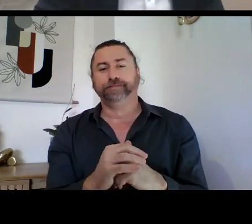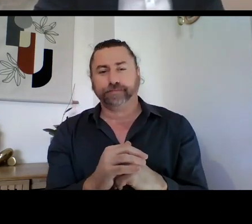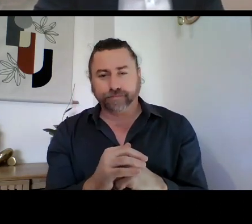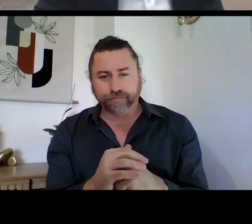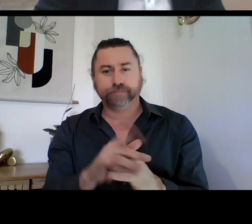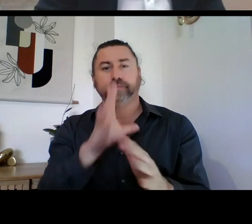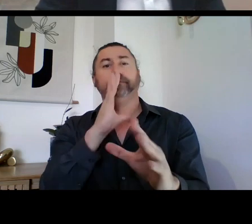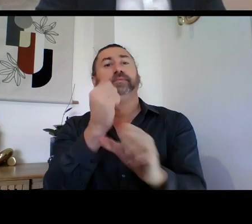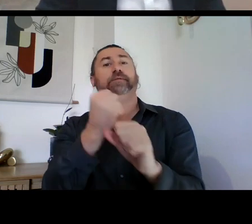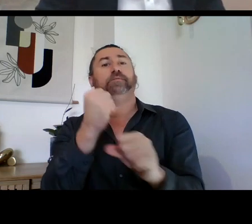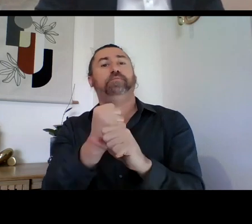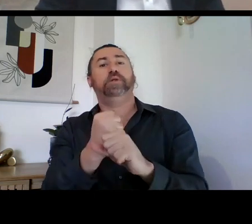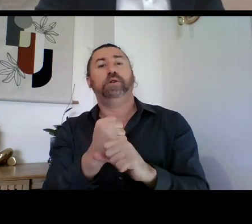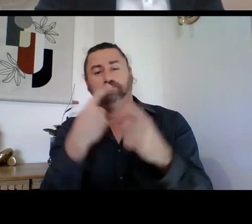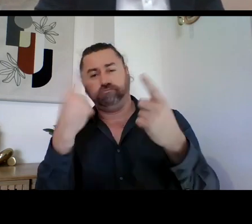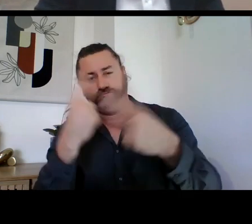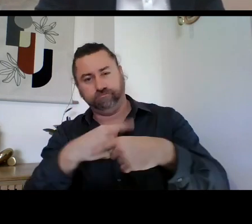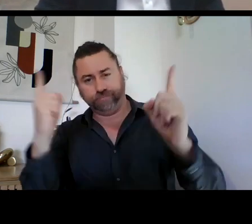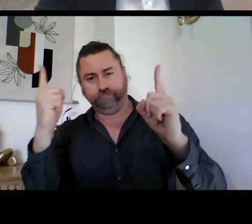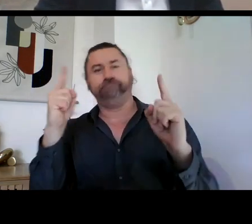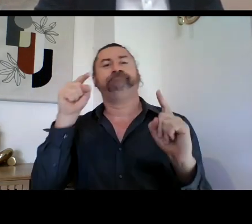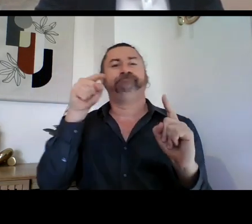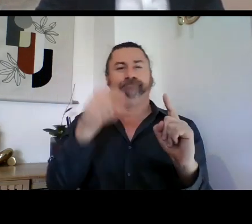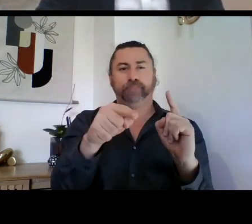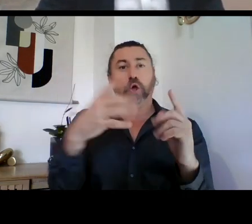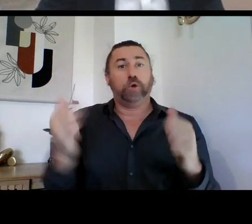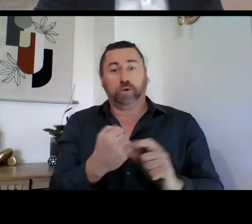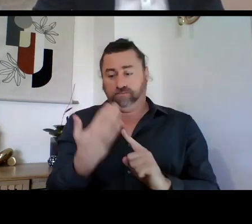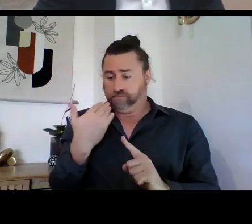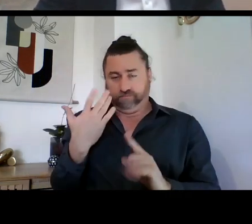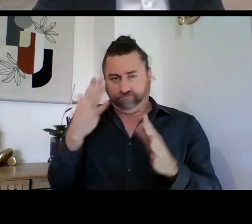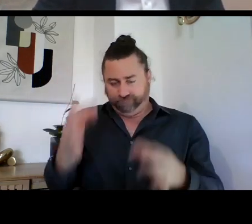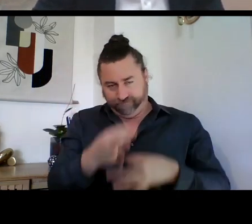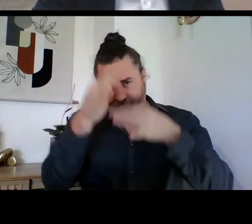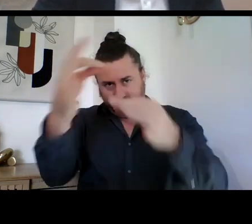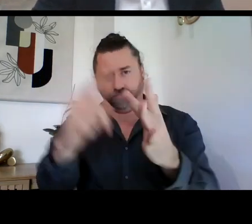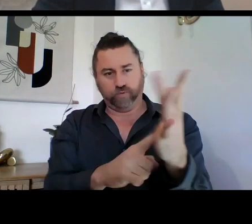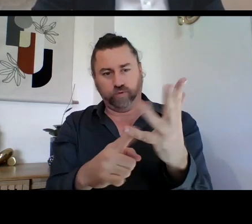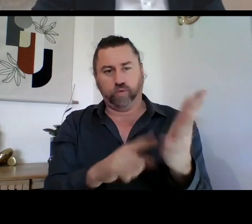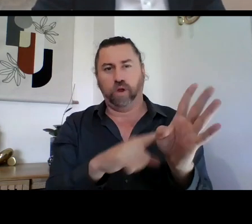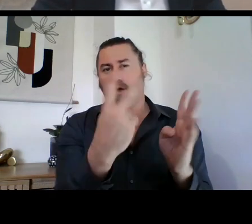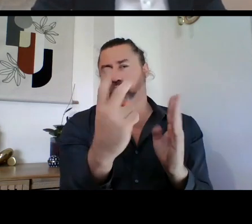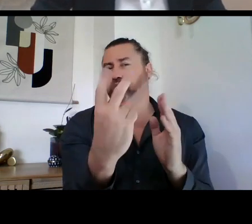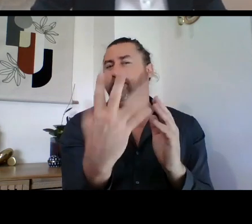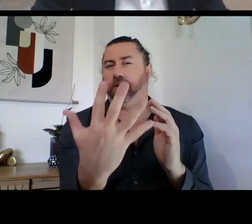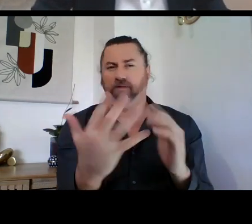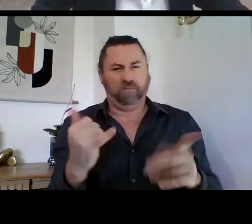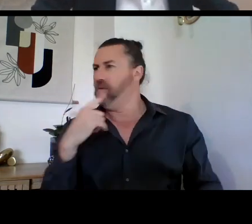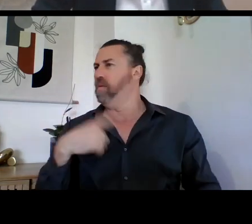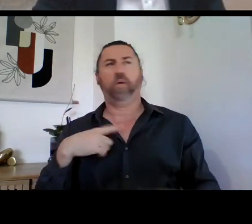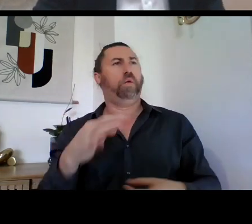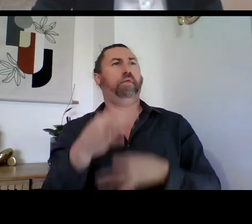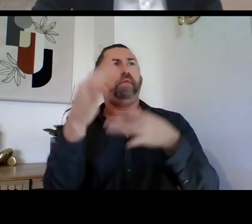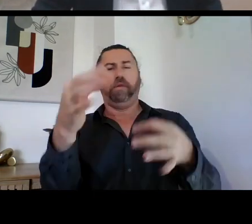So the government has announced that the start date for the program is postponed to July 2025, and I'll start with that. Why